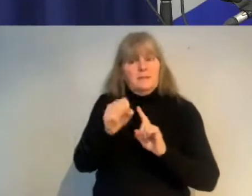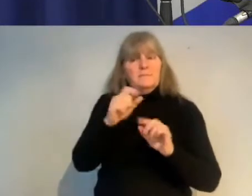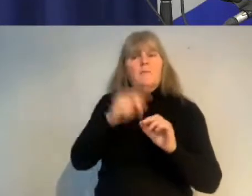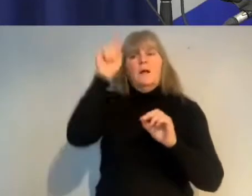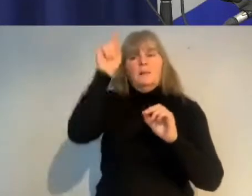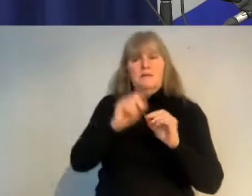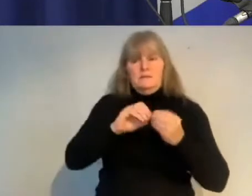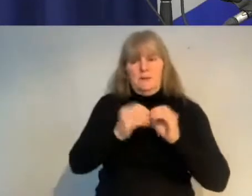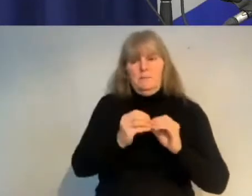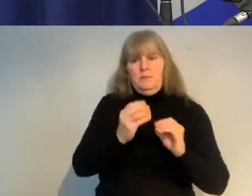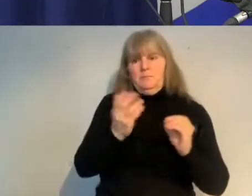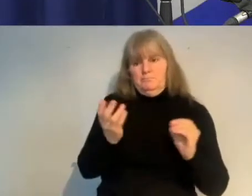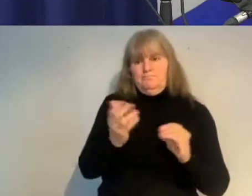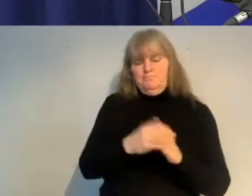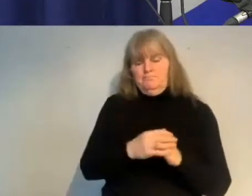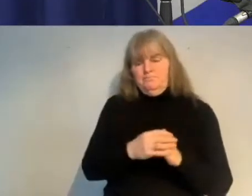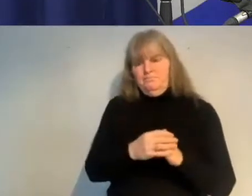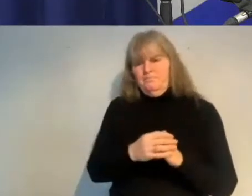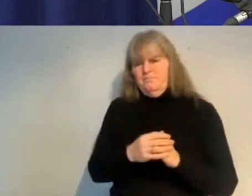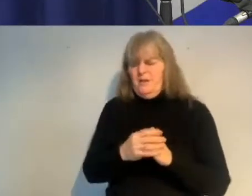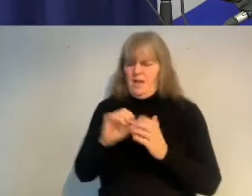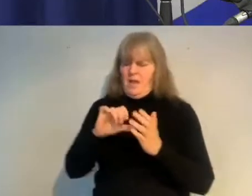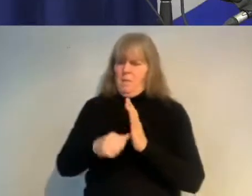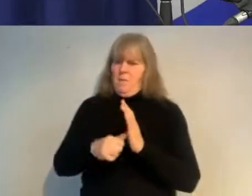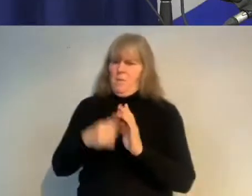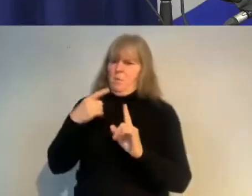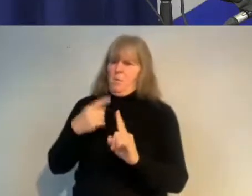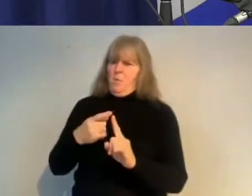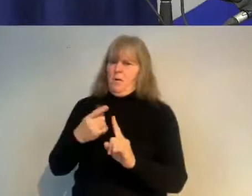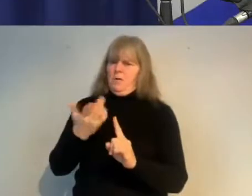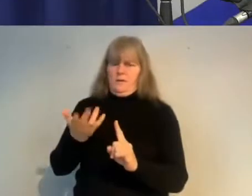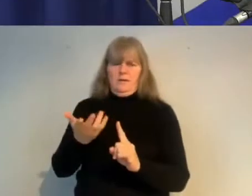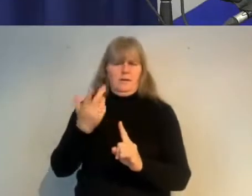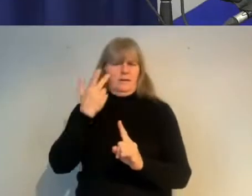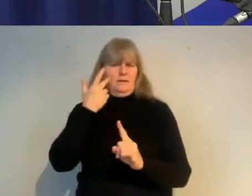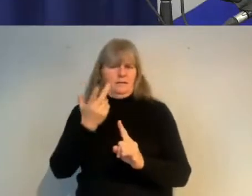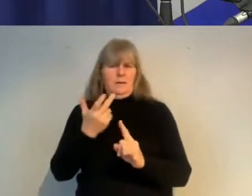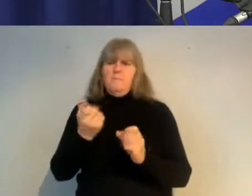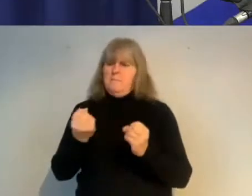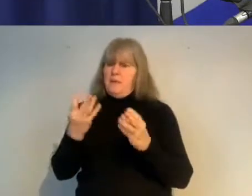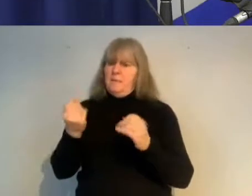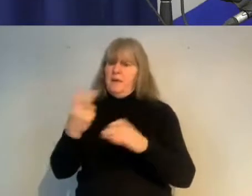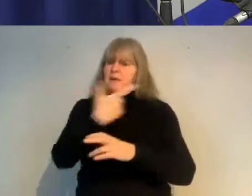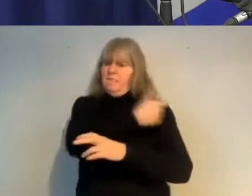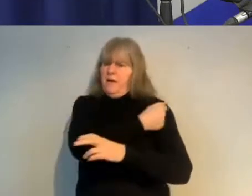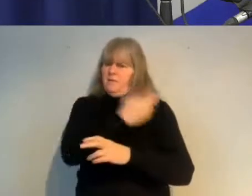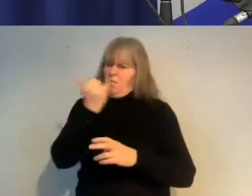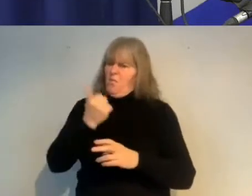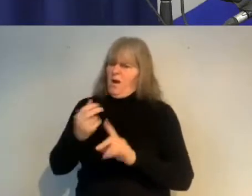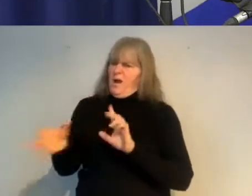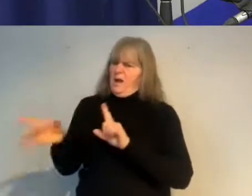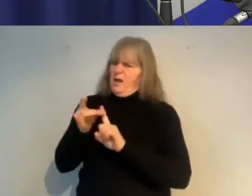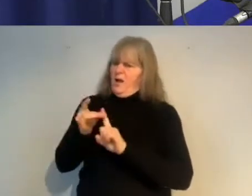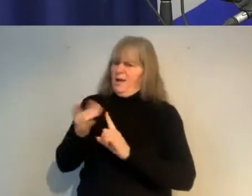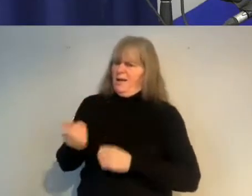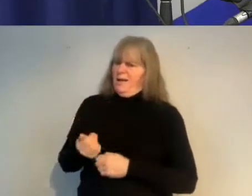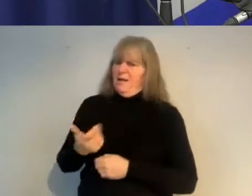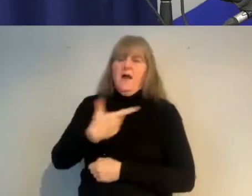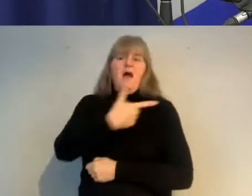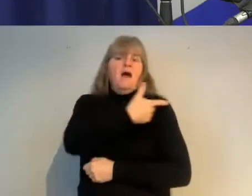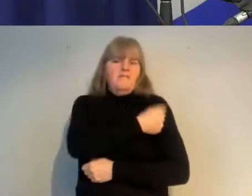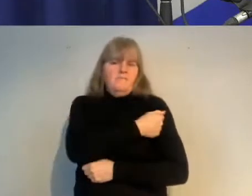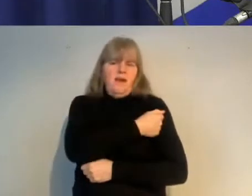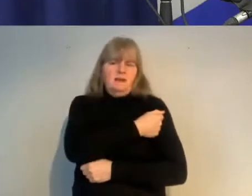I'd like to emphasize why we're seeing this, even though so many of us are fully vaccinated. Vaccination works a little differently